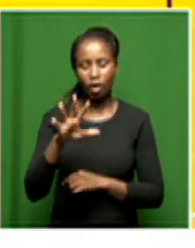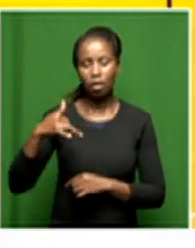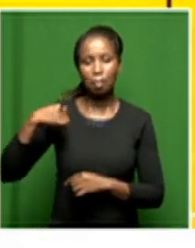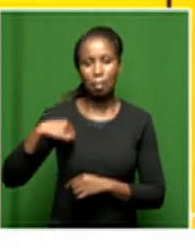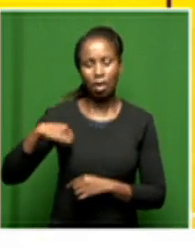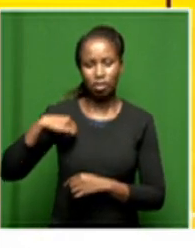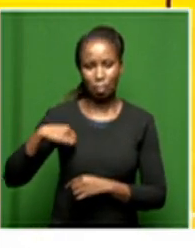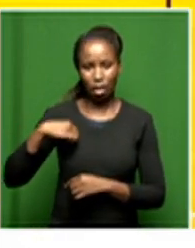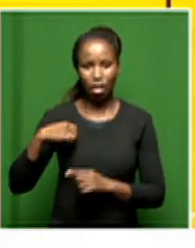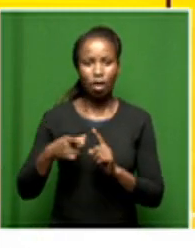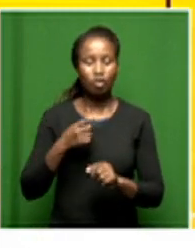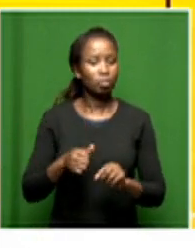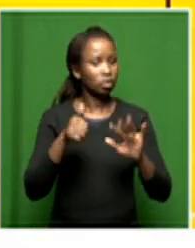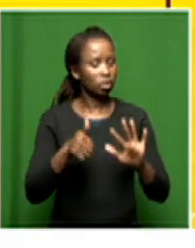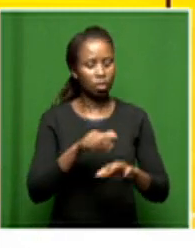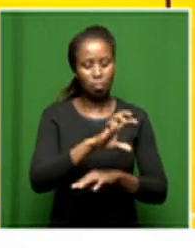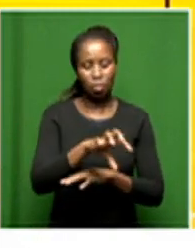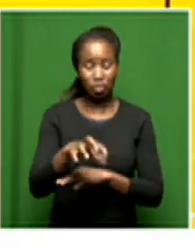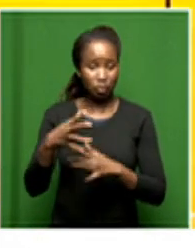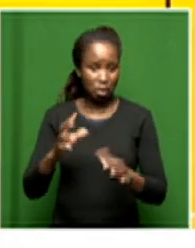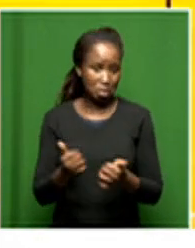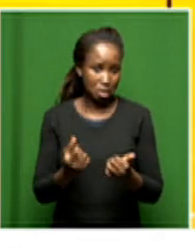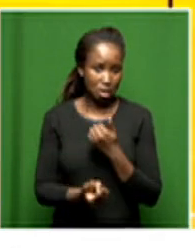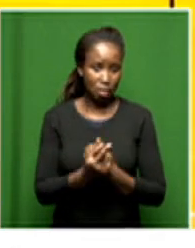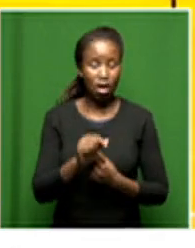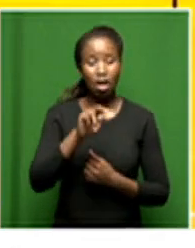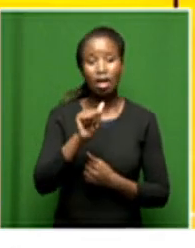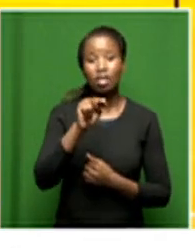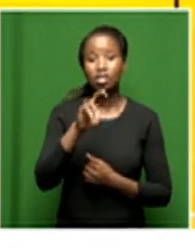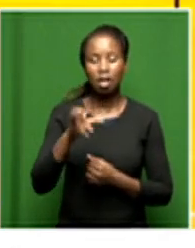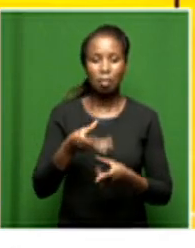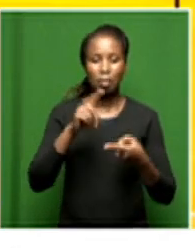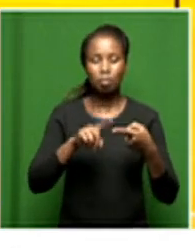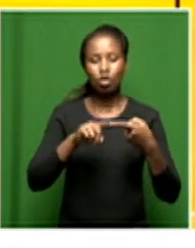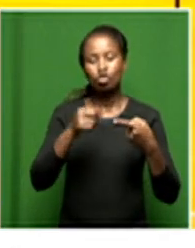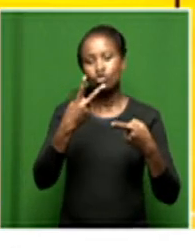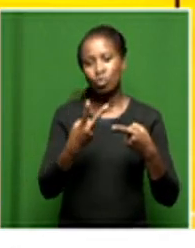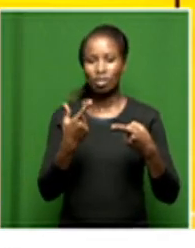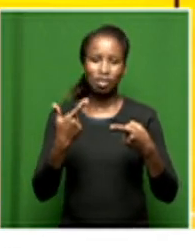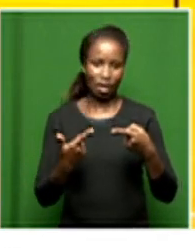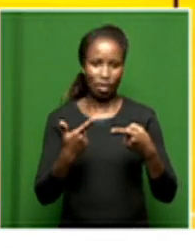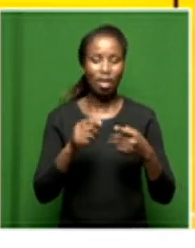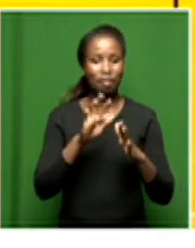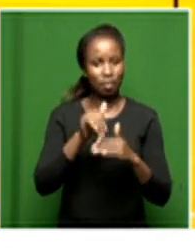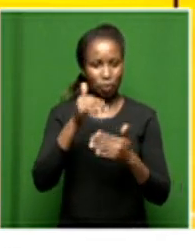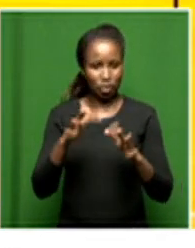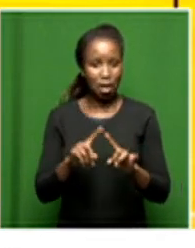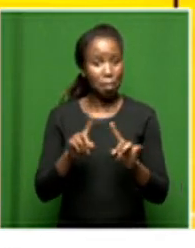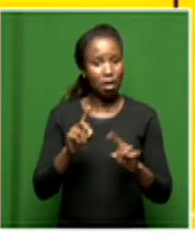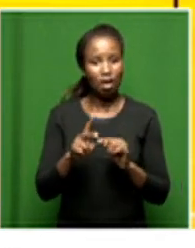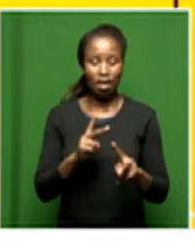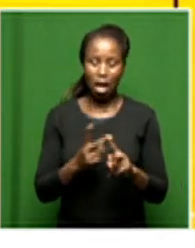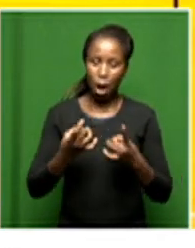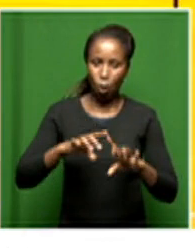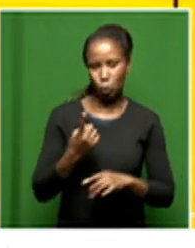6 provinces. The ANC has retained 27 of the 40 wards that it contested, but the governing party has also lost